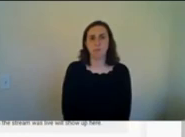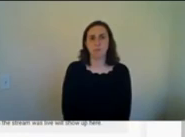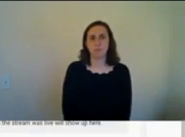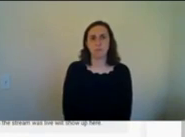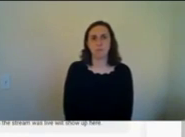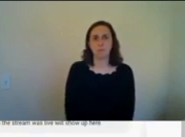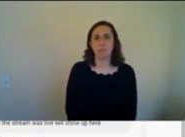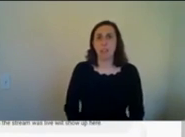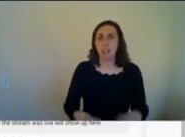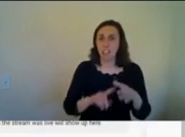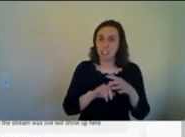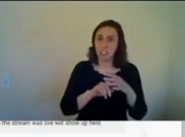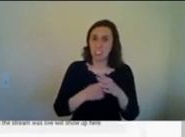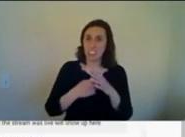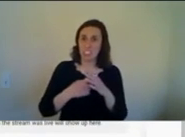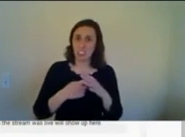homework.